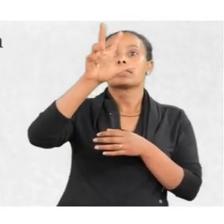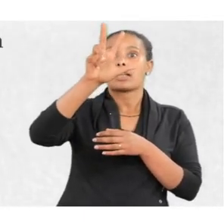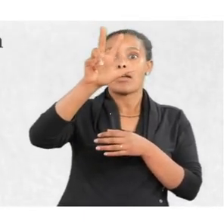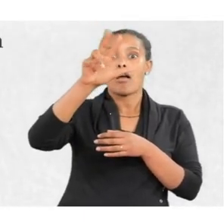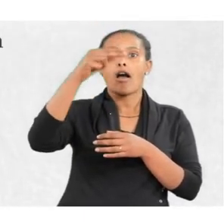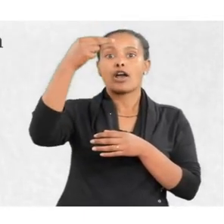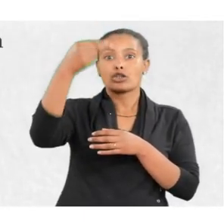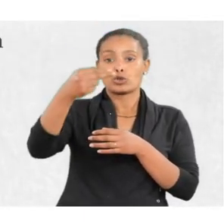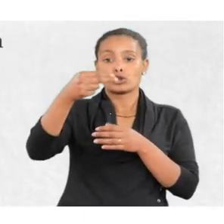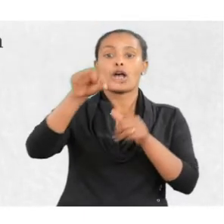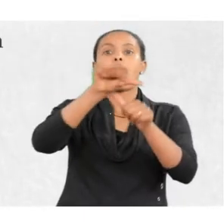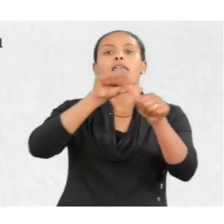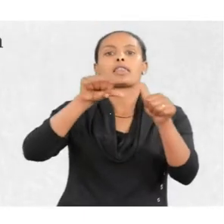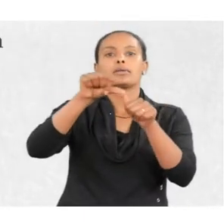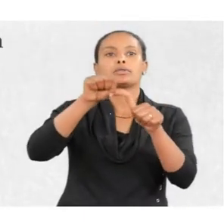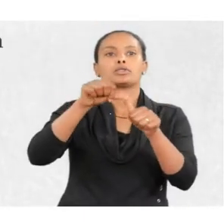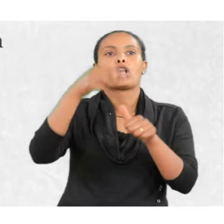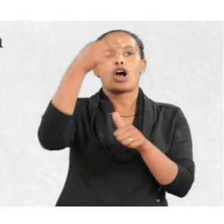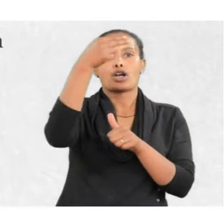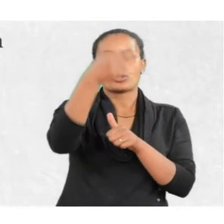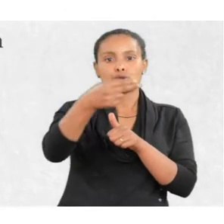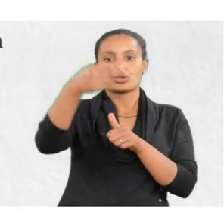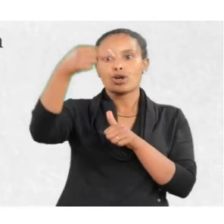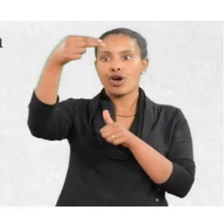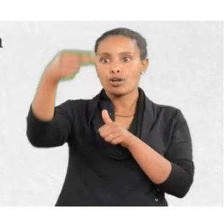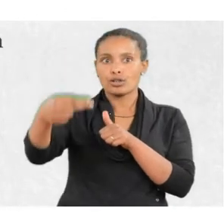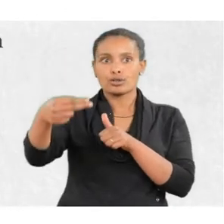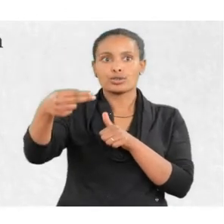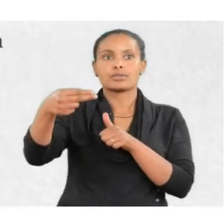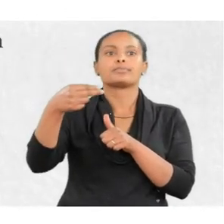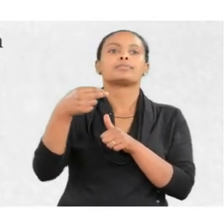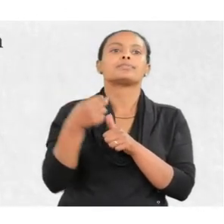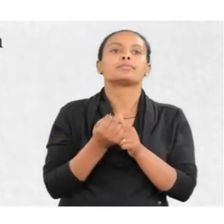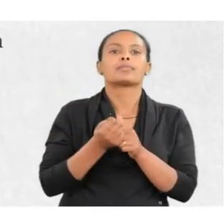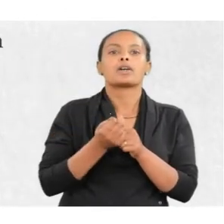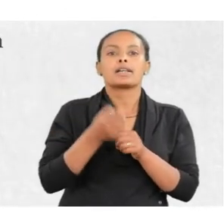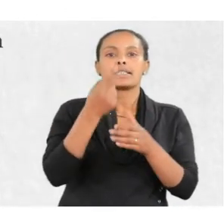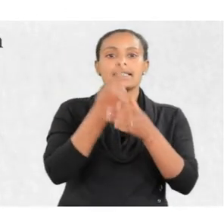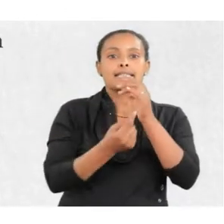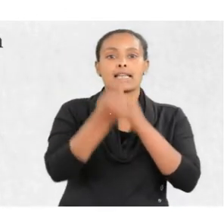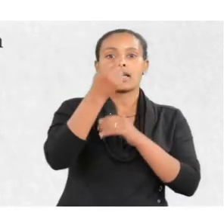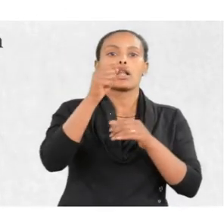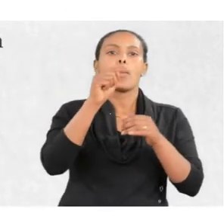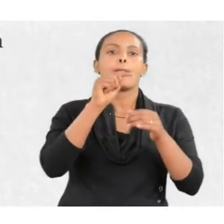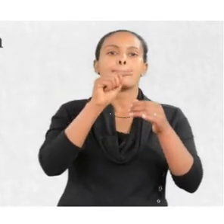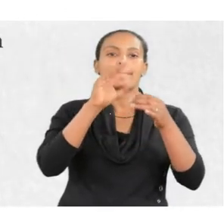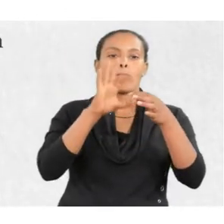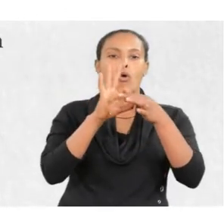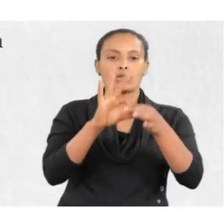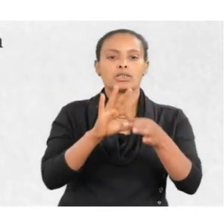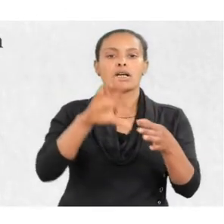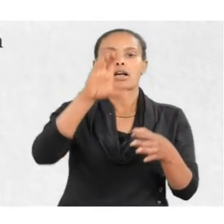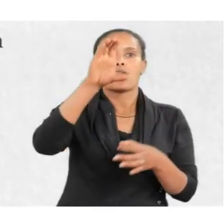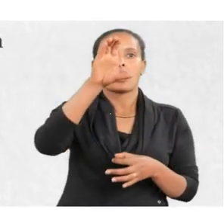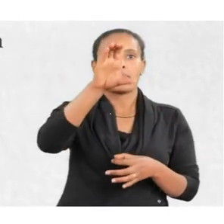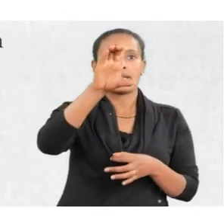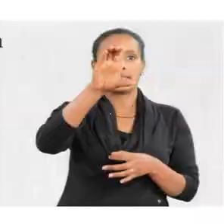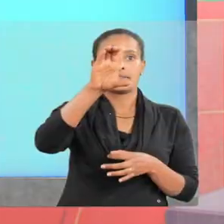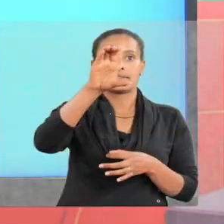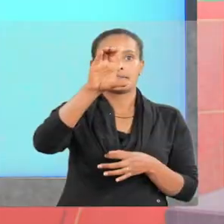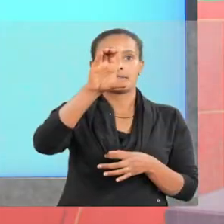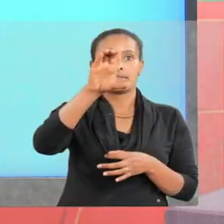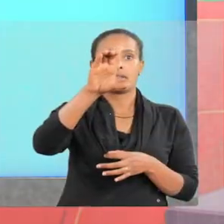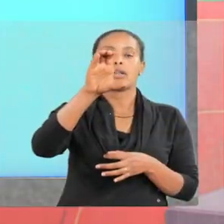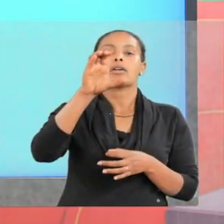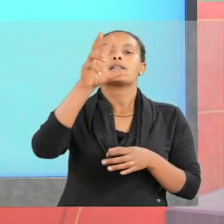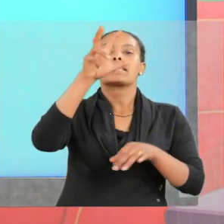atoms. Hydrogen, hydrogen, hydrogen. Single bond, carbon, single bond, carbon.